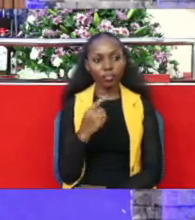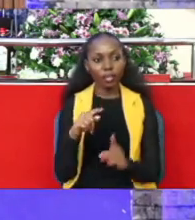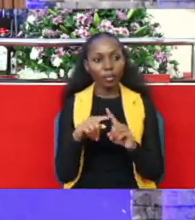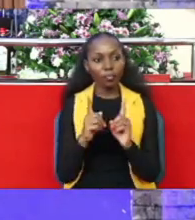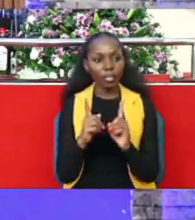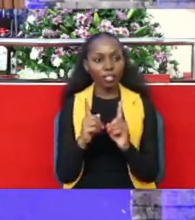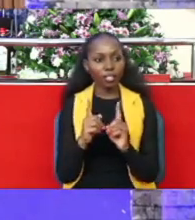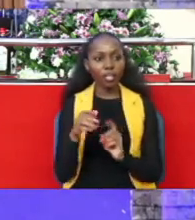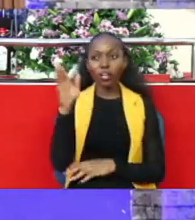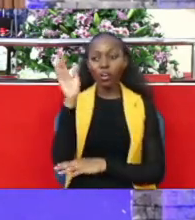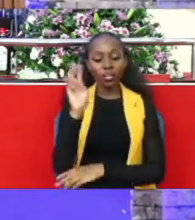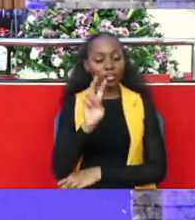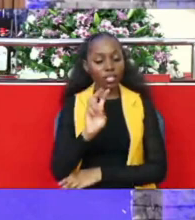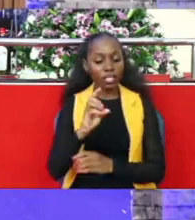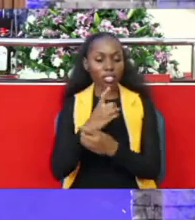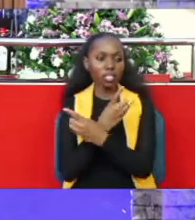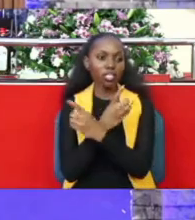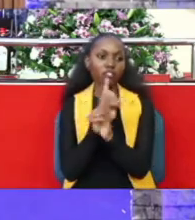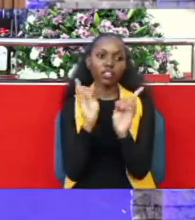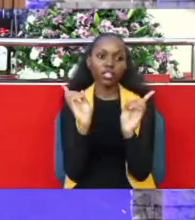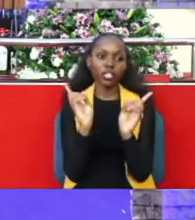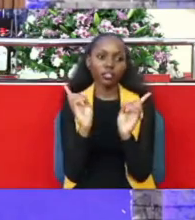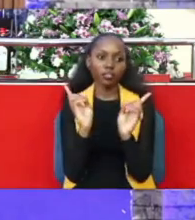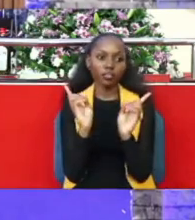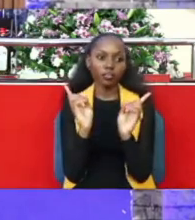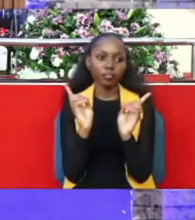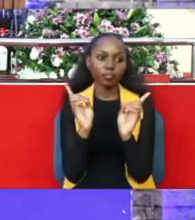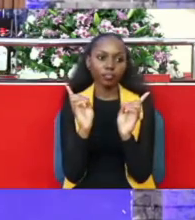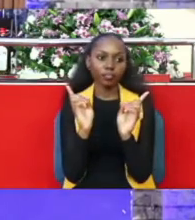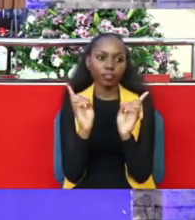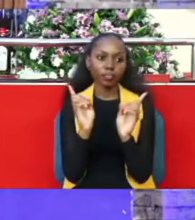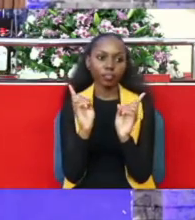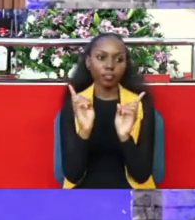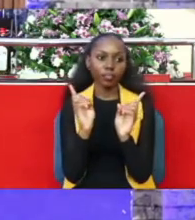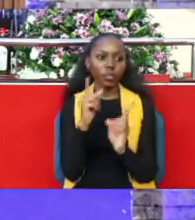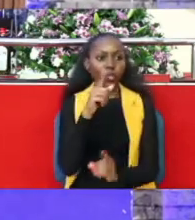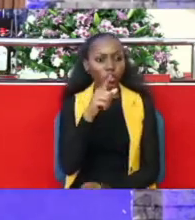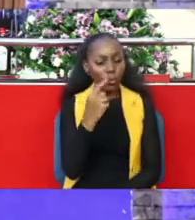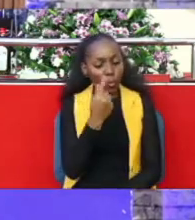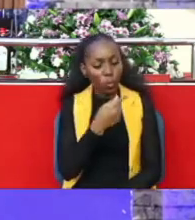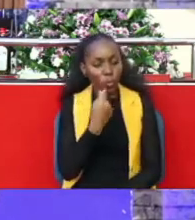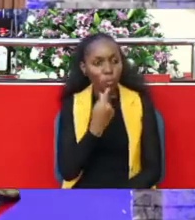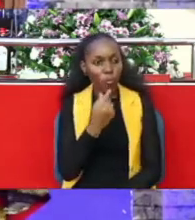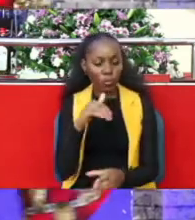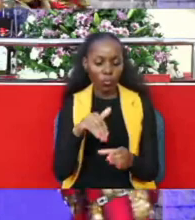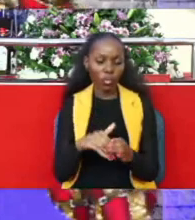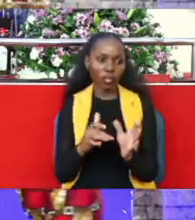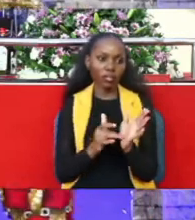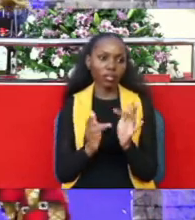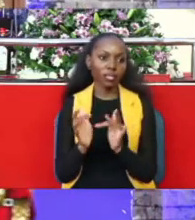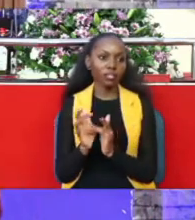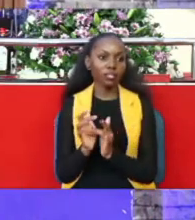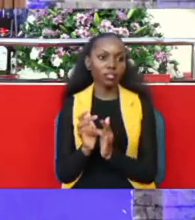as. Kushinda vile Mungu anatuangalia na kutuona tukivyo. Who are you in Christ? Wewe ni nani katika Yesu? Who